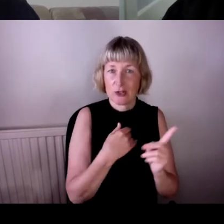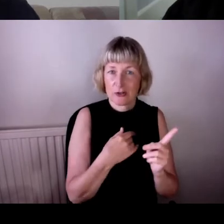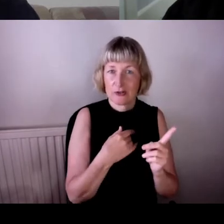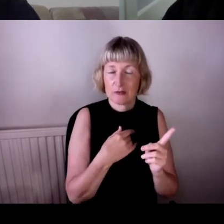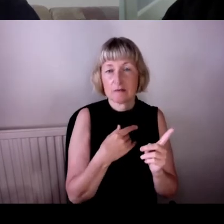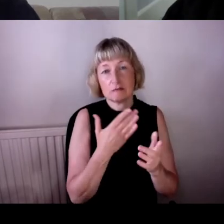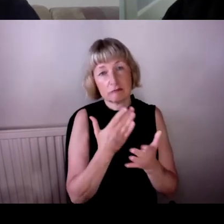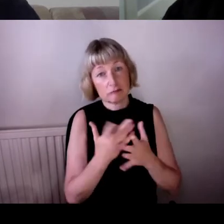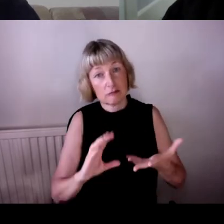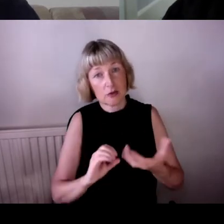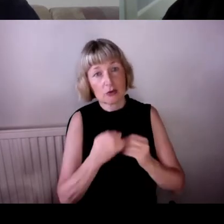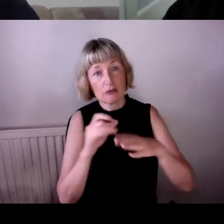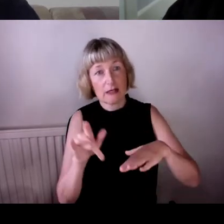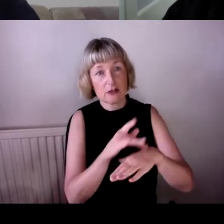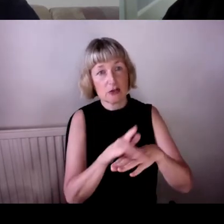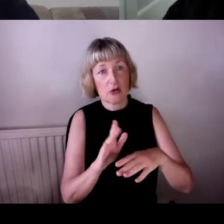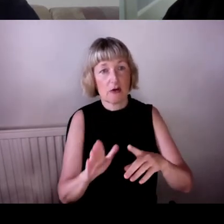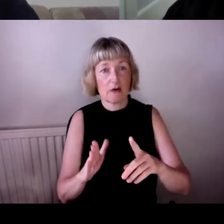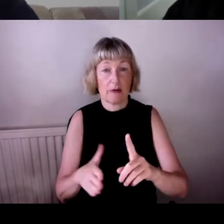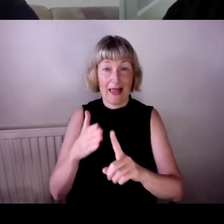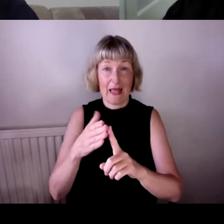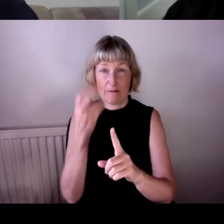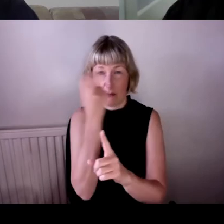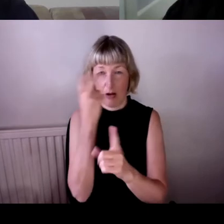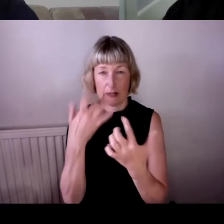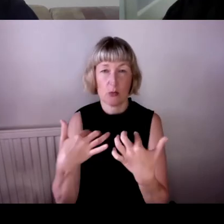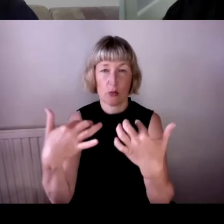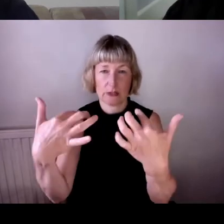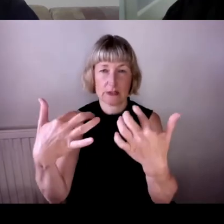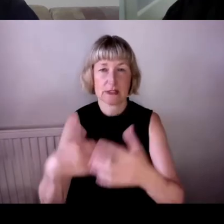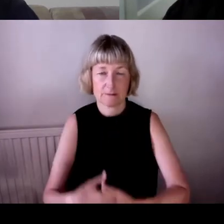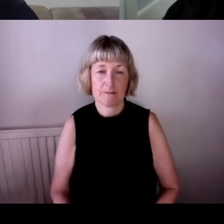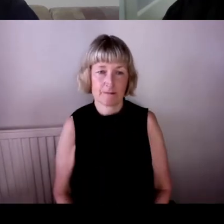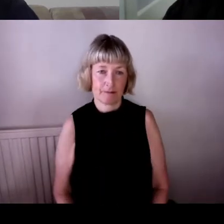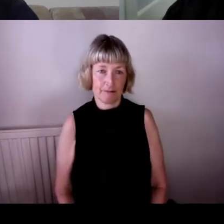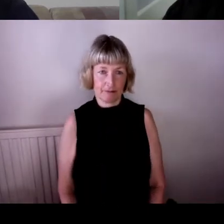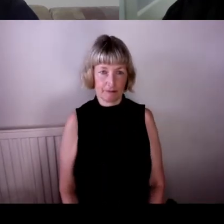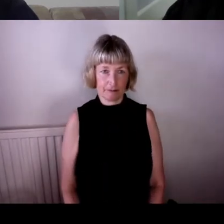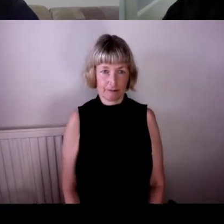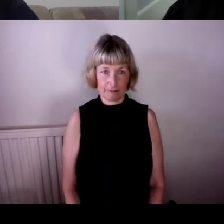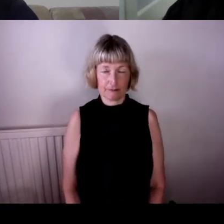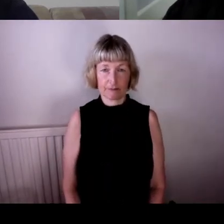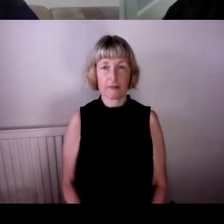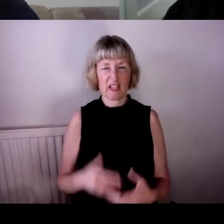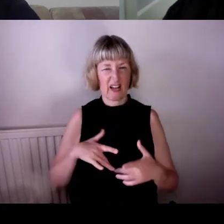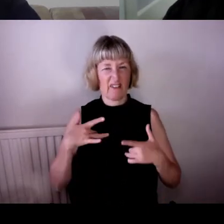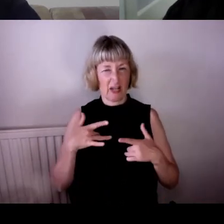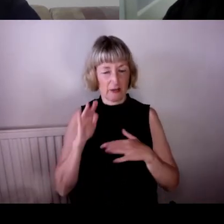create a show that was specifically for people. And I think that's something that perhaps we can start aiming for, I really